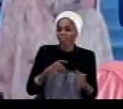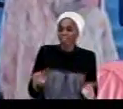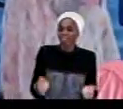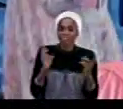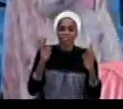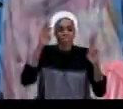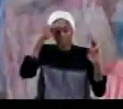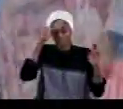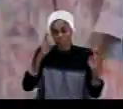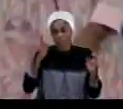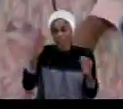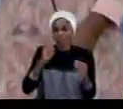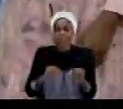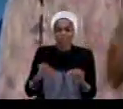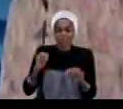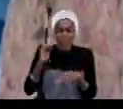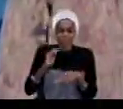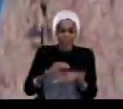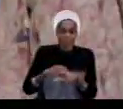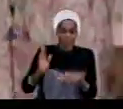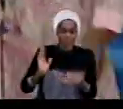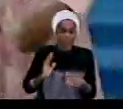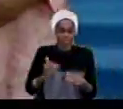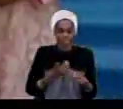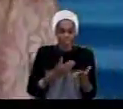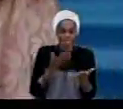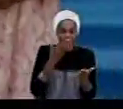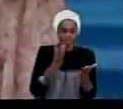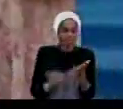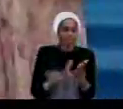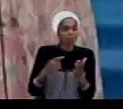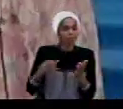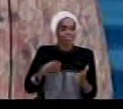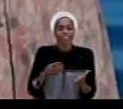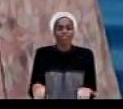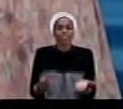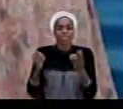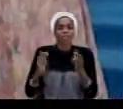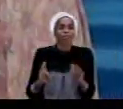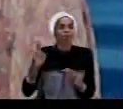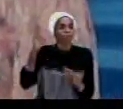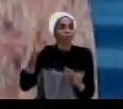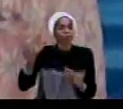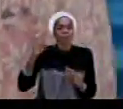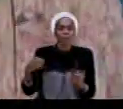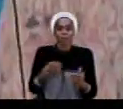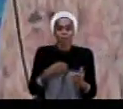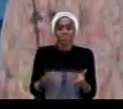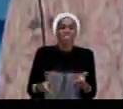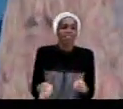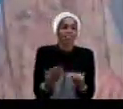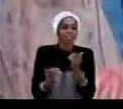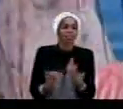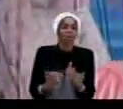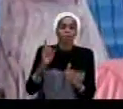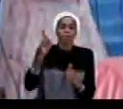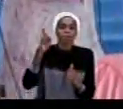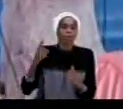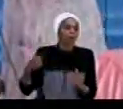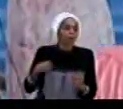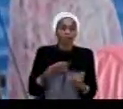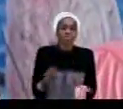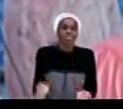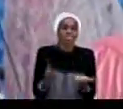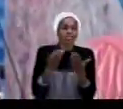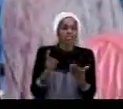We lift you up all our praises. Everybody, we lift you up. Hallelujah. We lift you up. Lift you up.